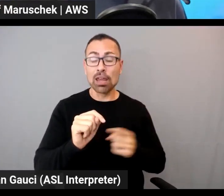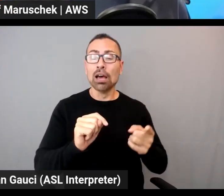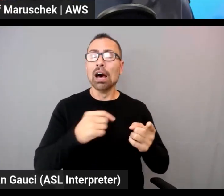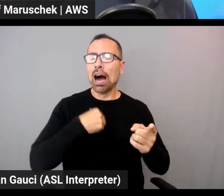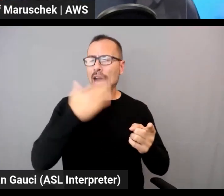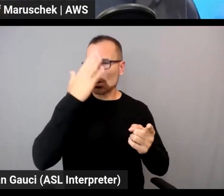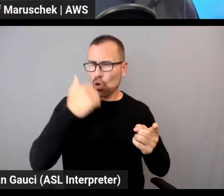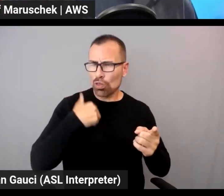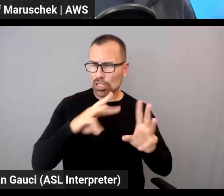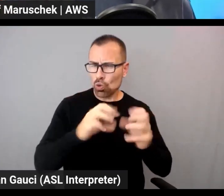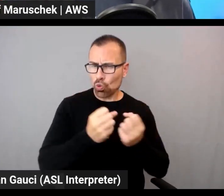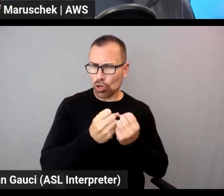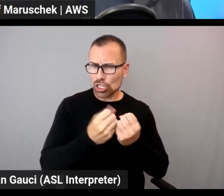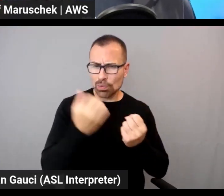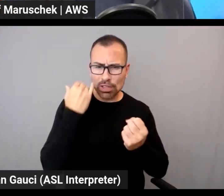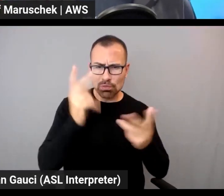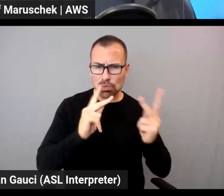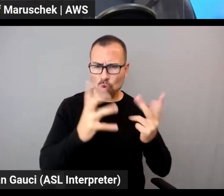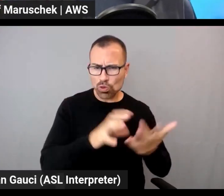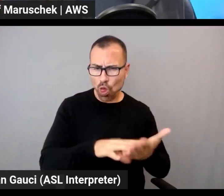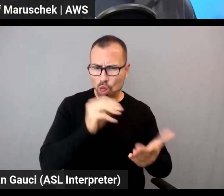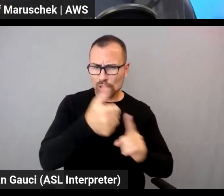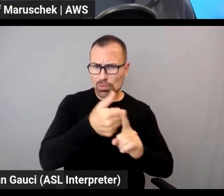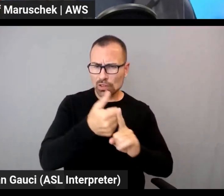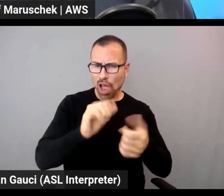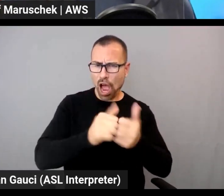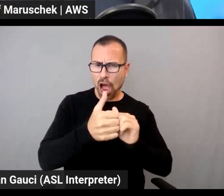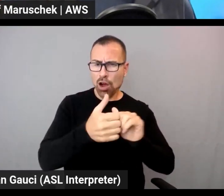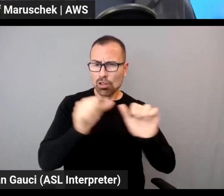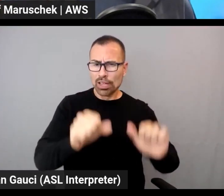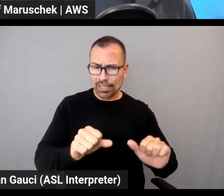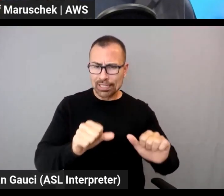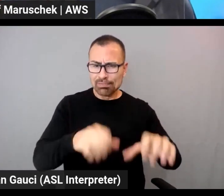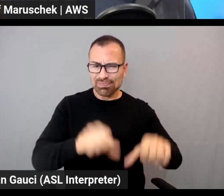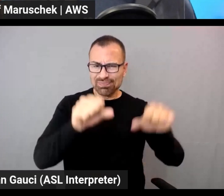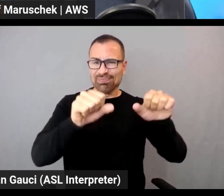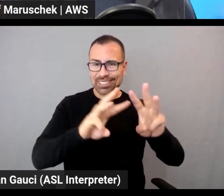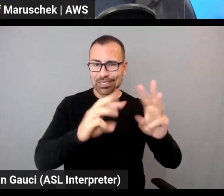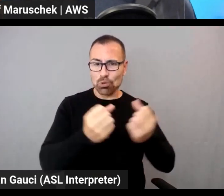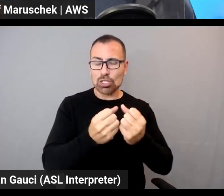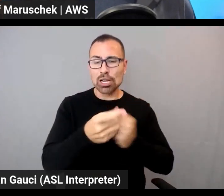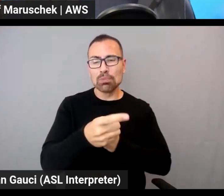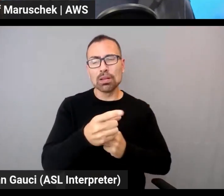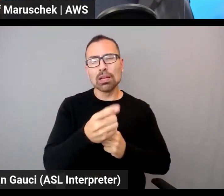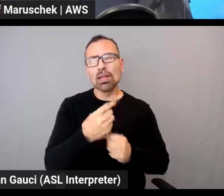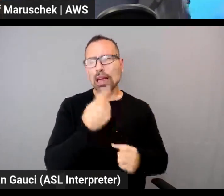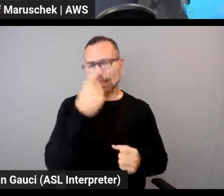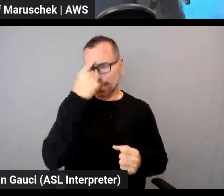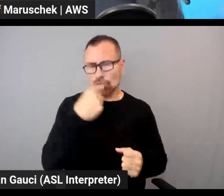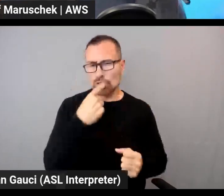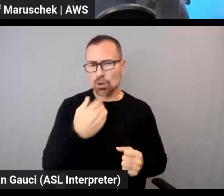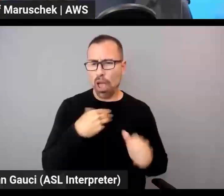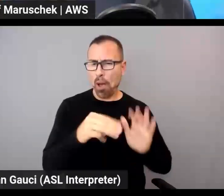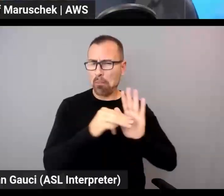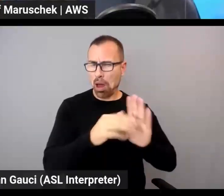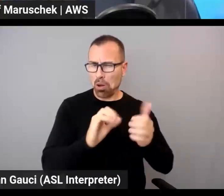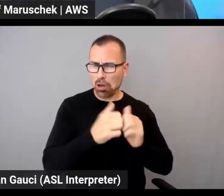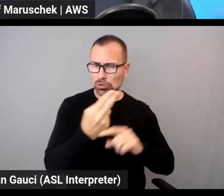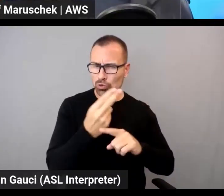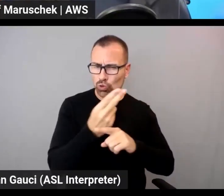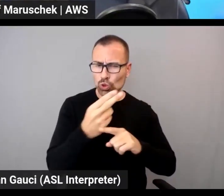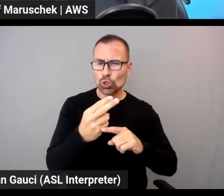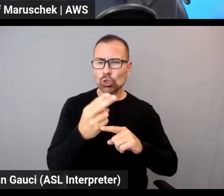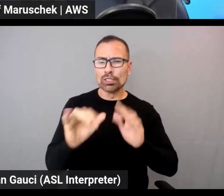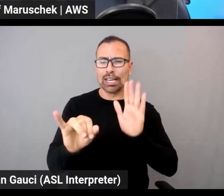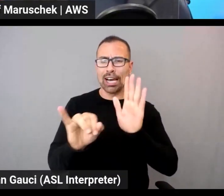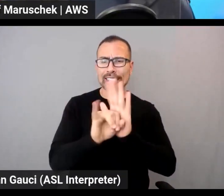doing verified access hands-on, they can go about going through that workshop. And I believe you mentioned that there's modules for how to use Identity Center and